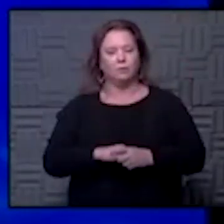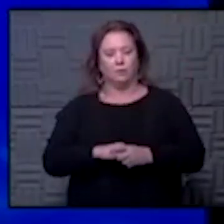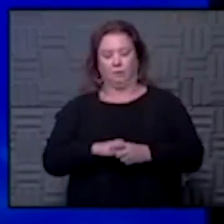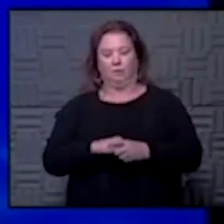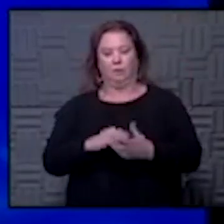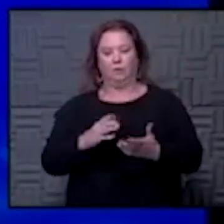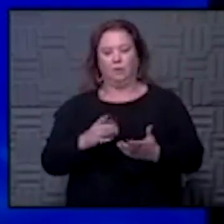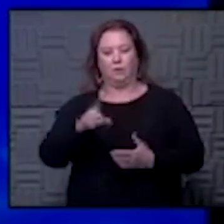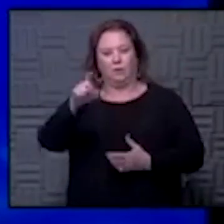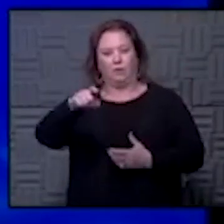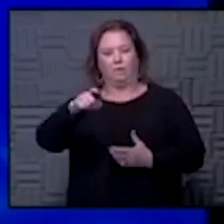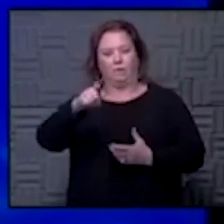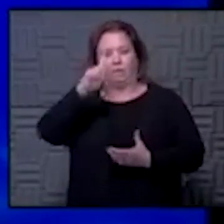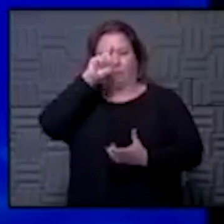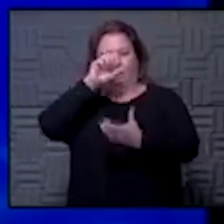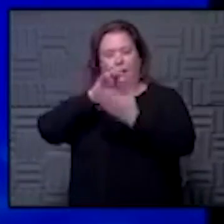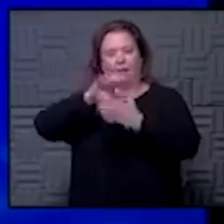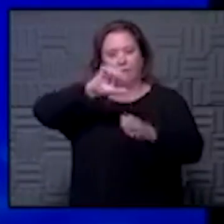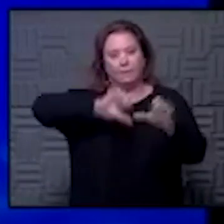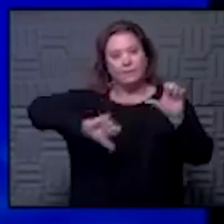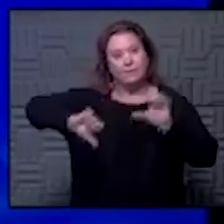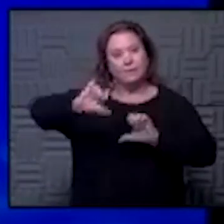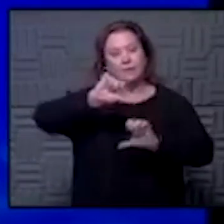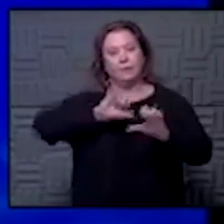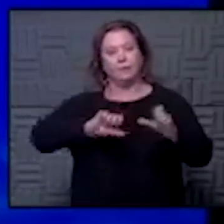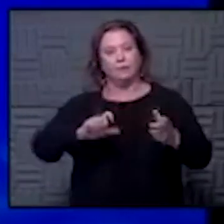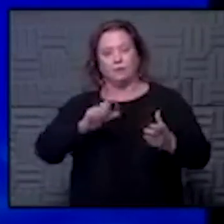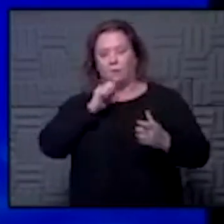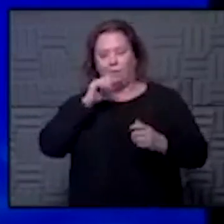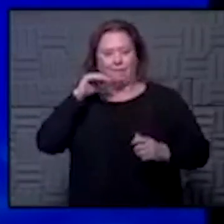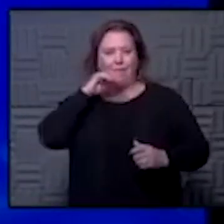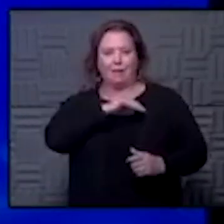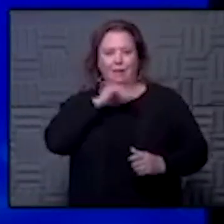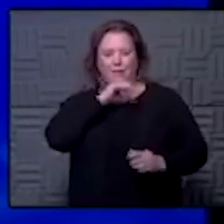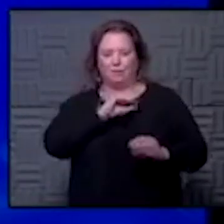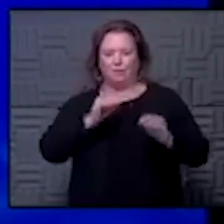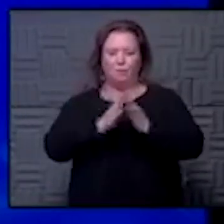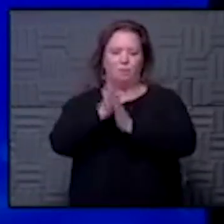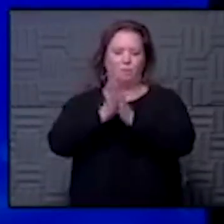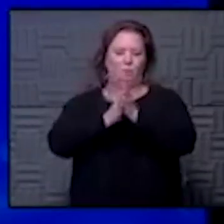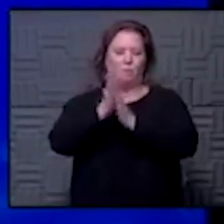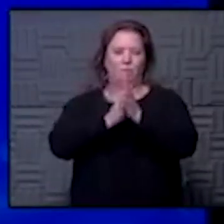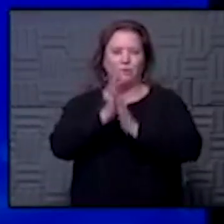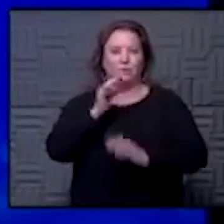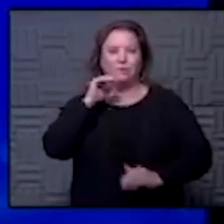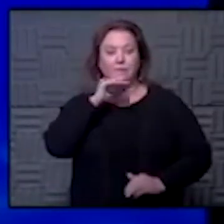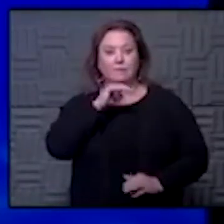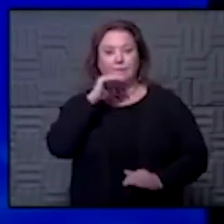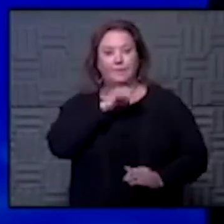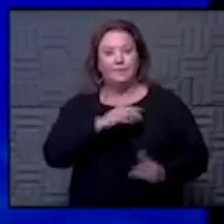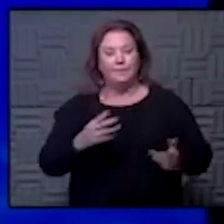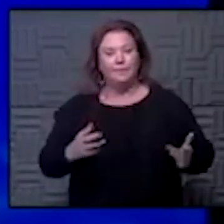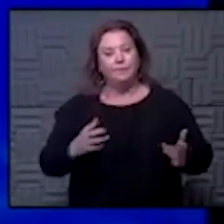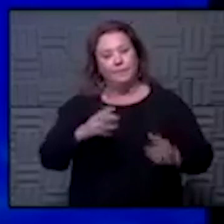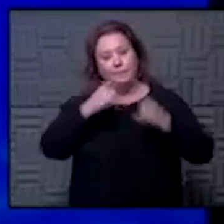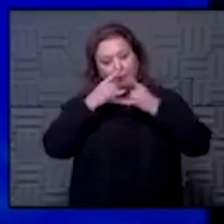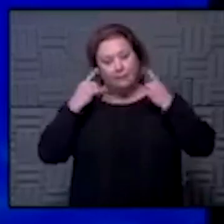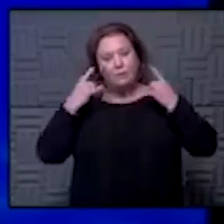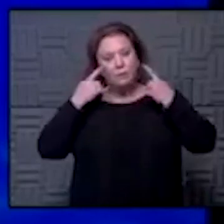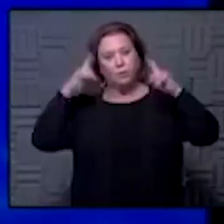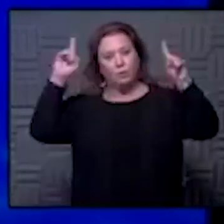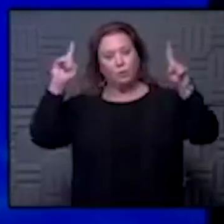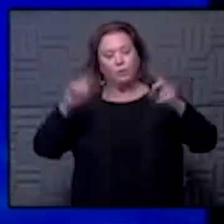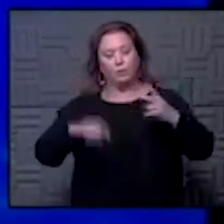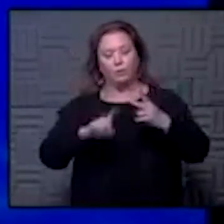you have to believe the science, because we're not trying to lie about it. There's no motivation to do this. Masks work.